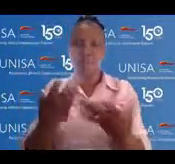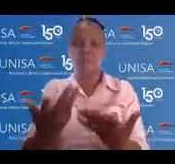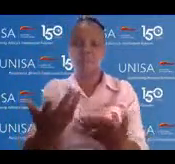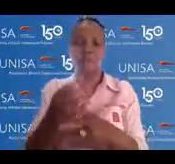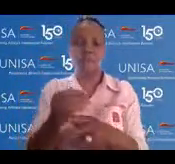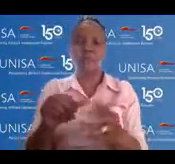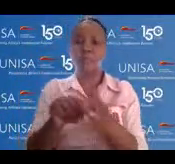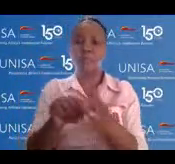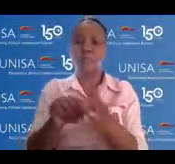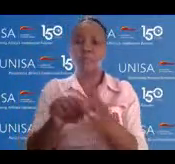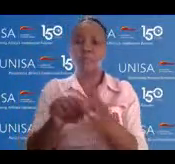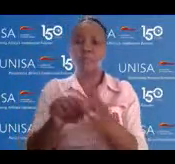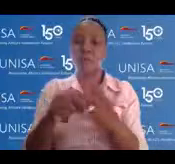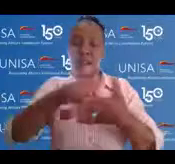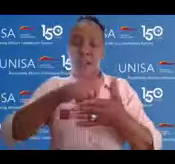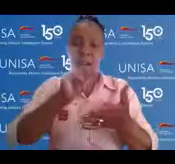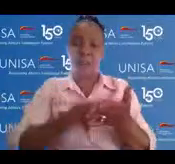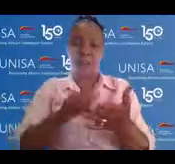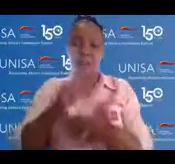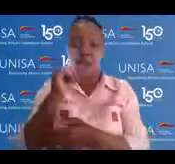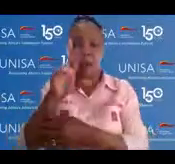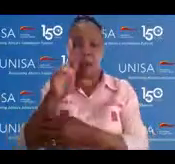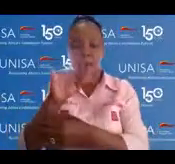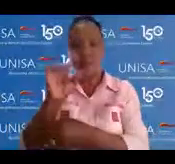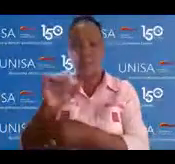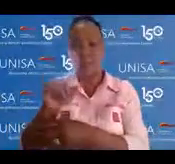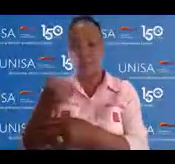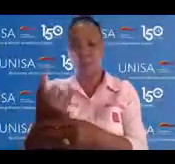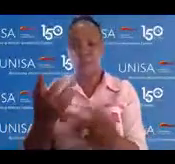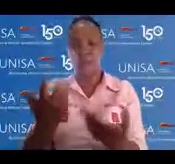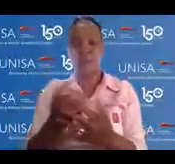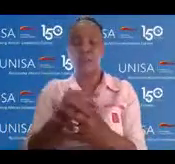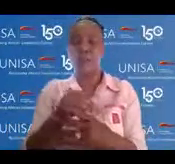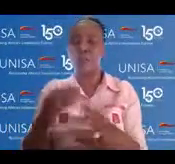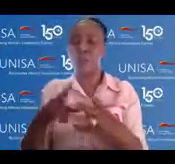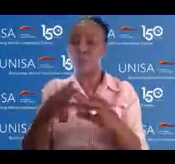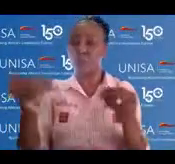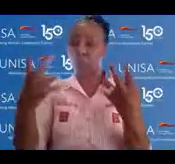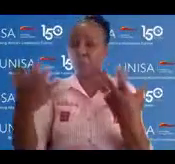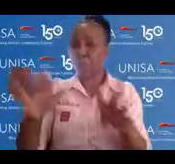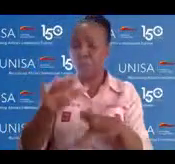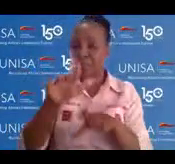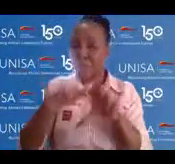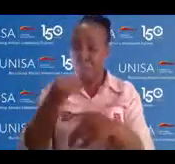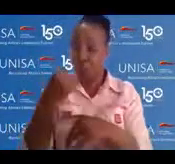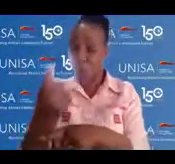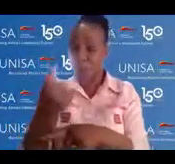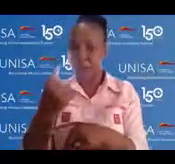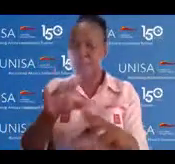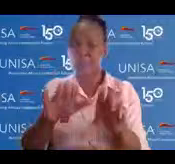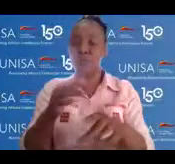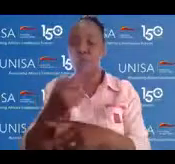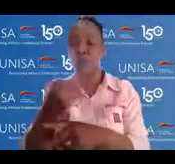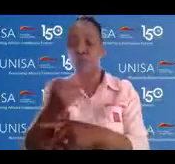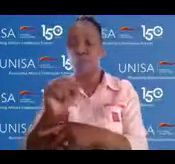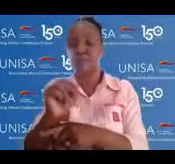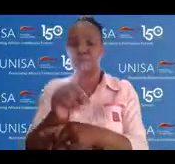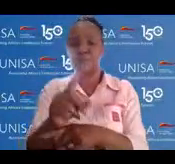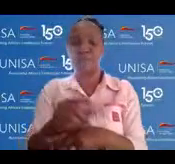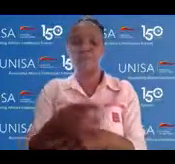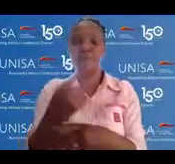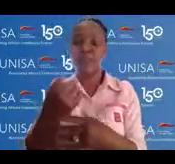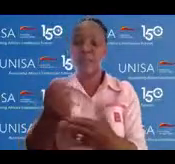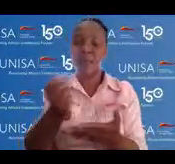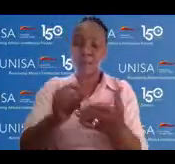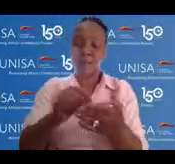Invigilator apps and Iris. After you've acquired the competencies in step one, we will then take you to step two, which is actually the writing exams. What do you